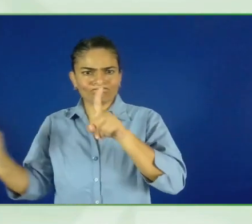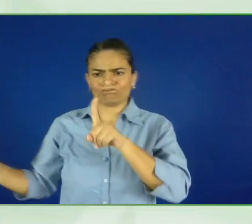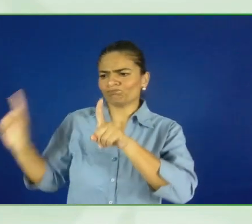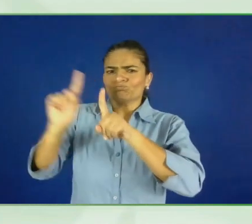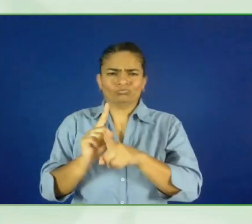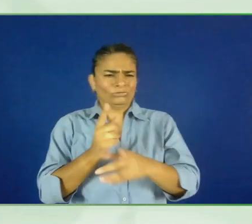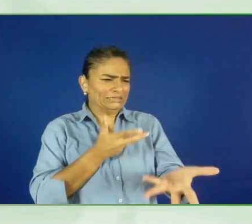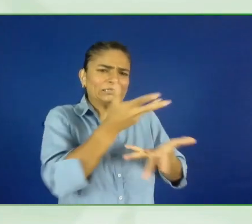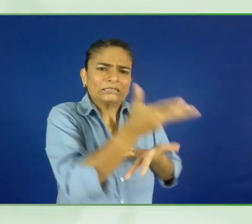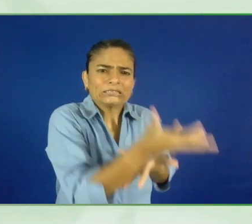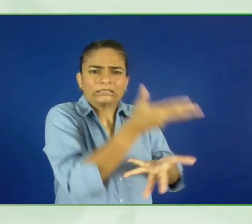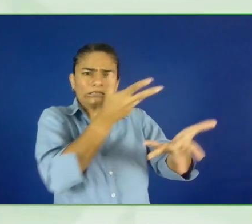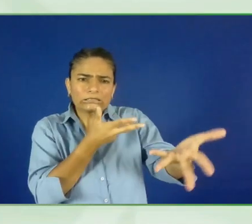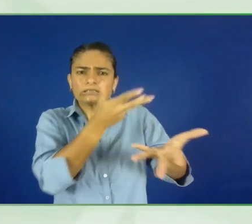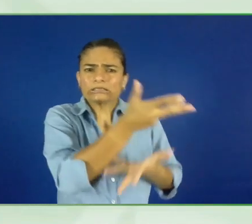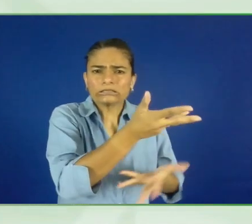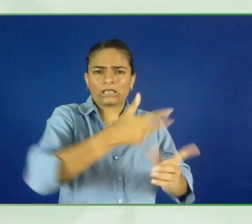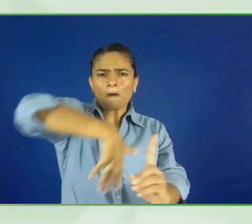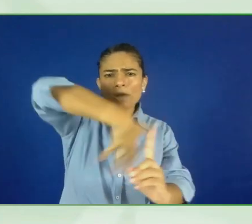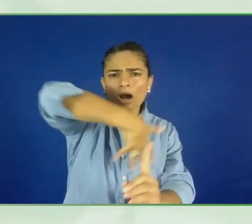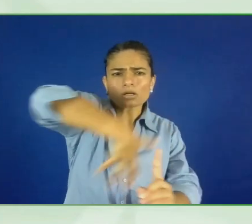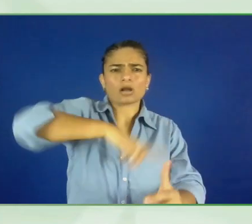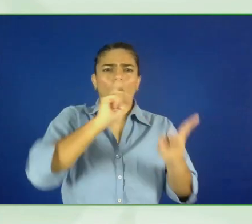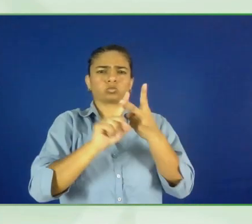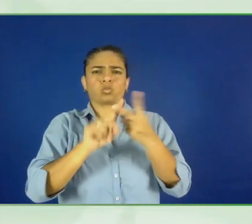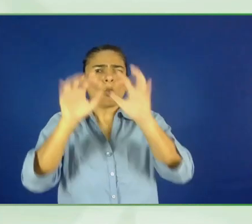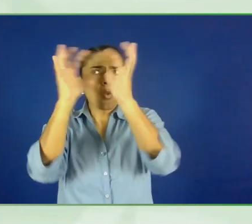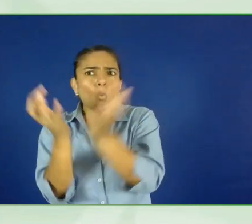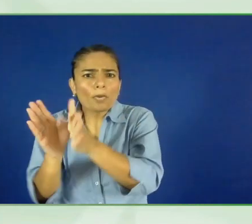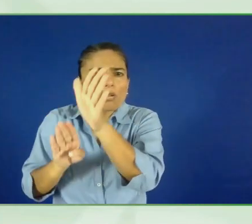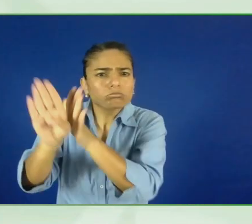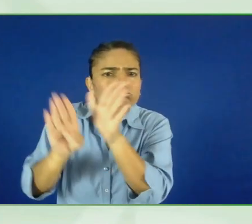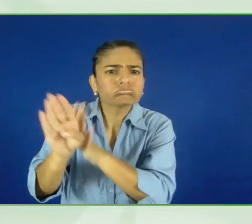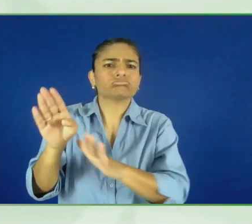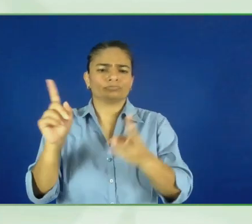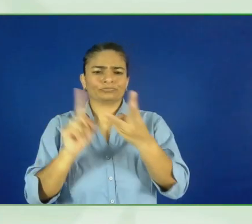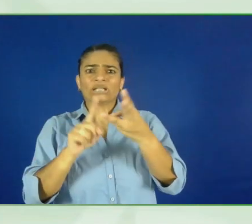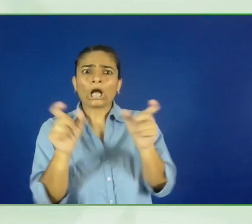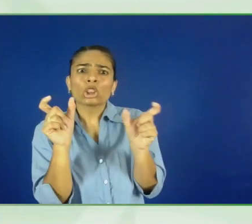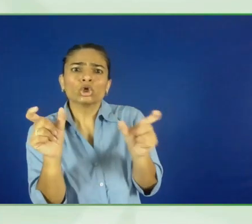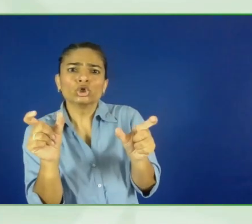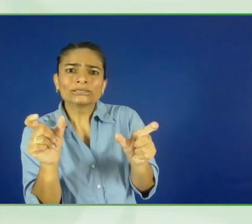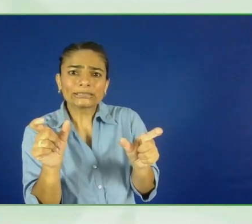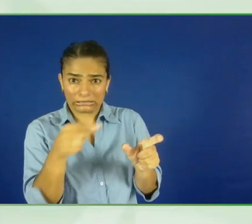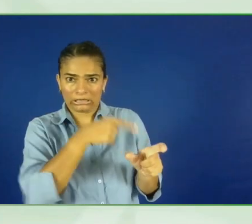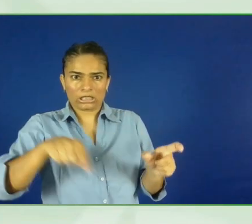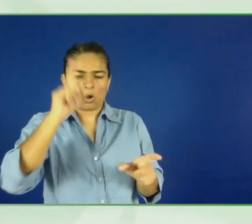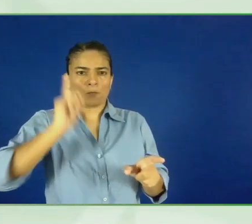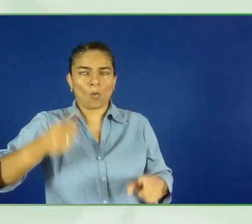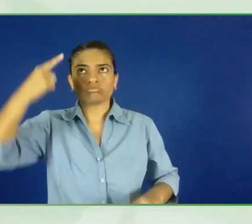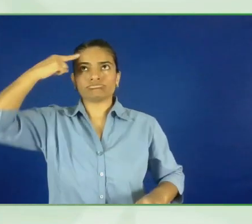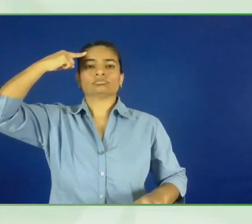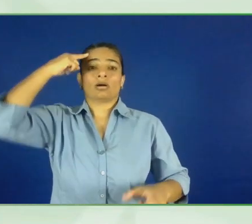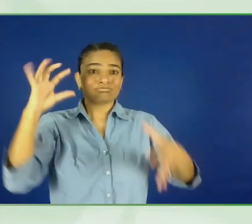the security issues that we have to consider, all the participation aspects, all the accessibility features. So she's really a guide to